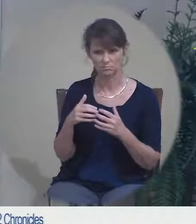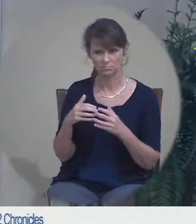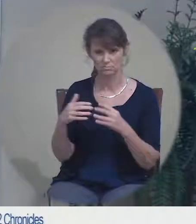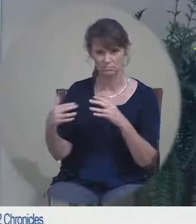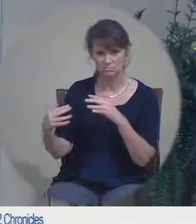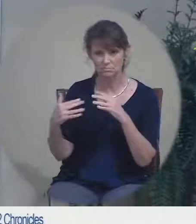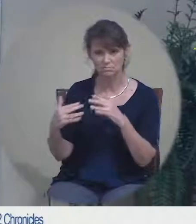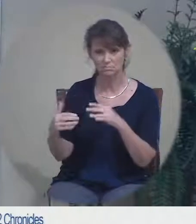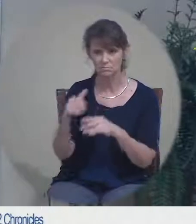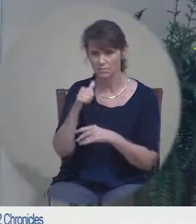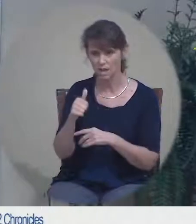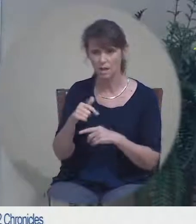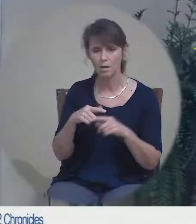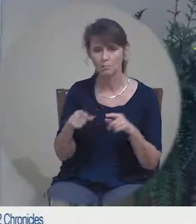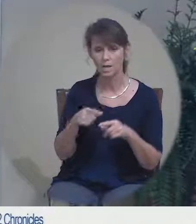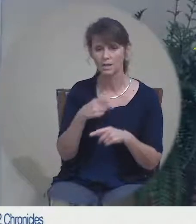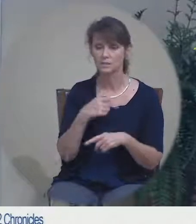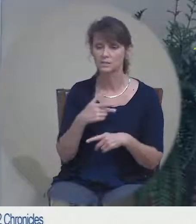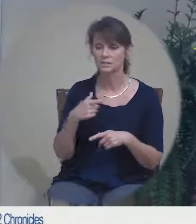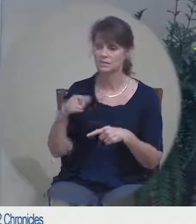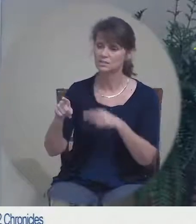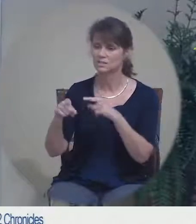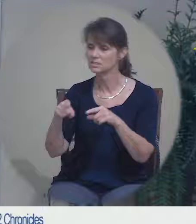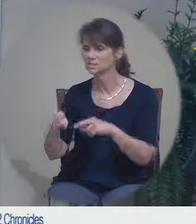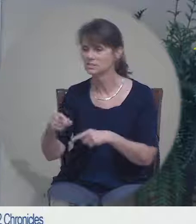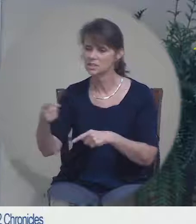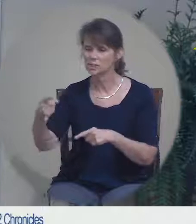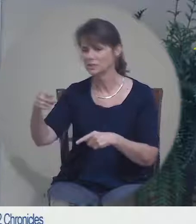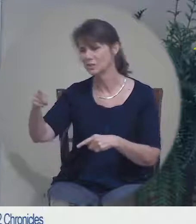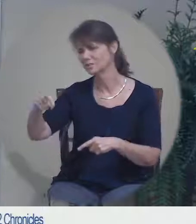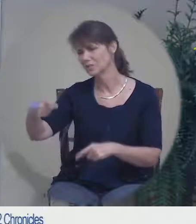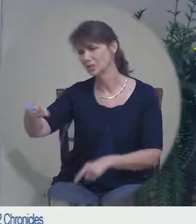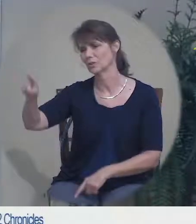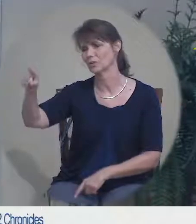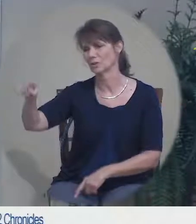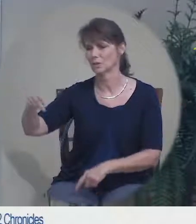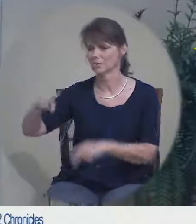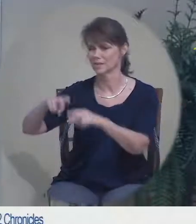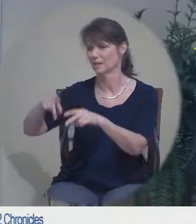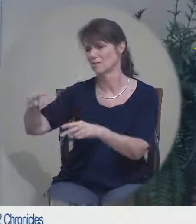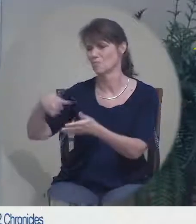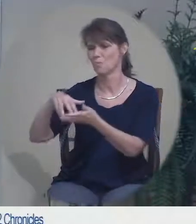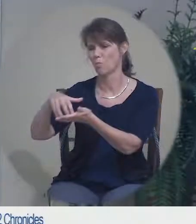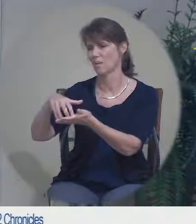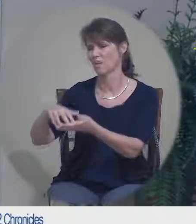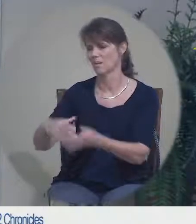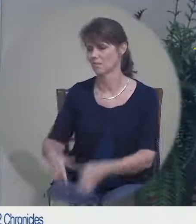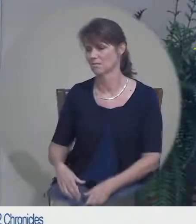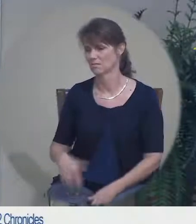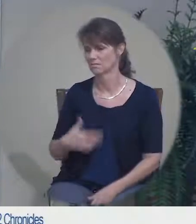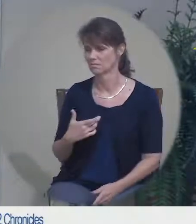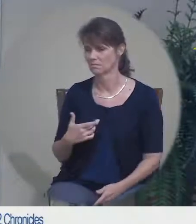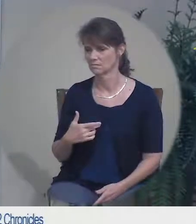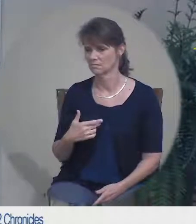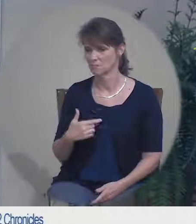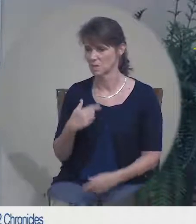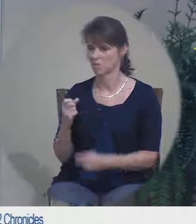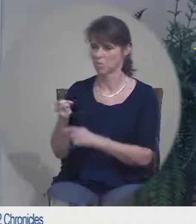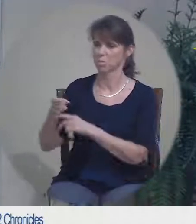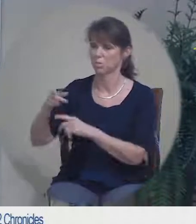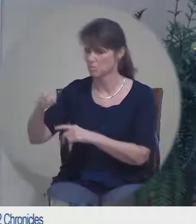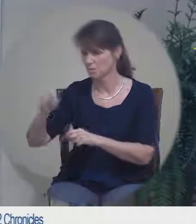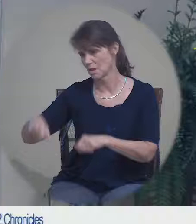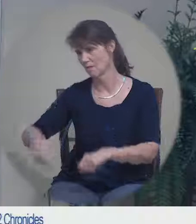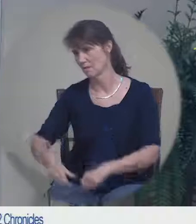does. He tells Amaziah, you ought to go sit down before you take your licking. You ought to